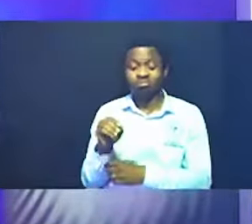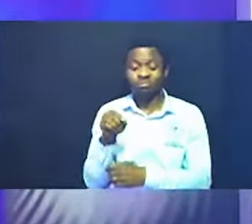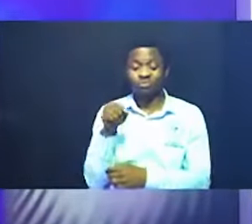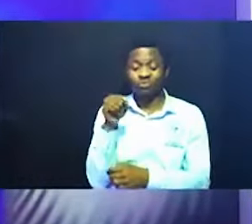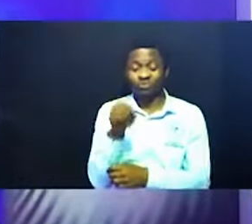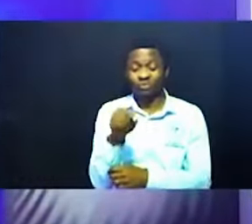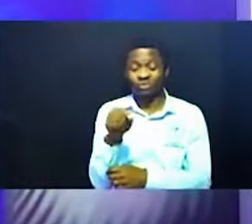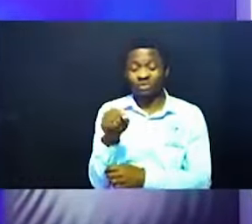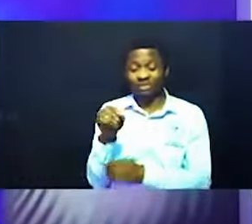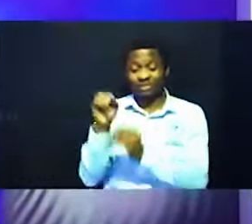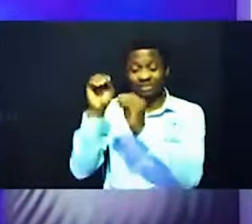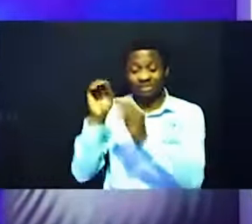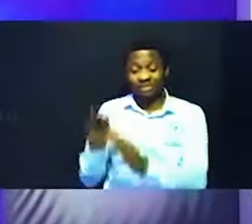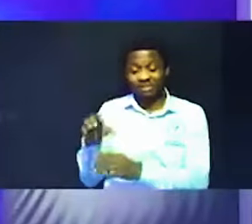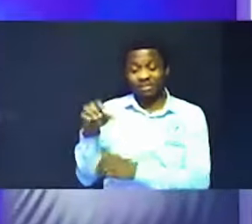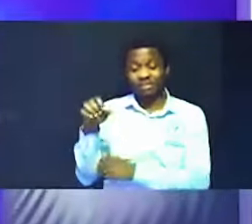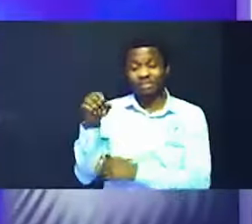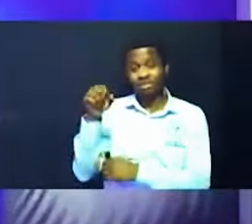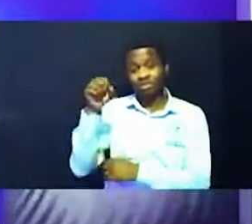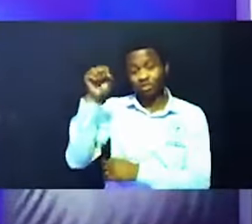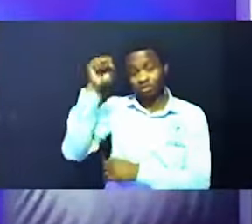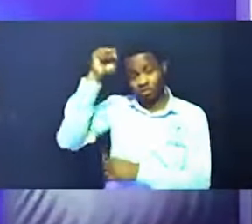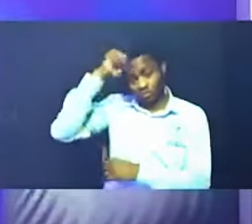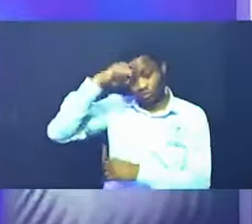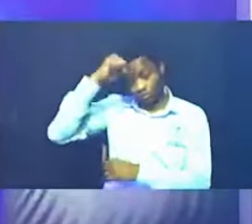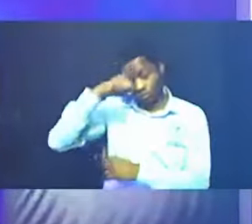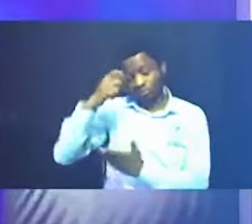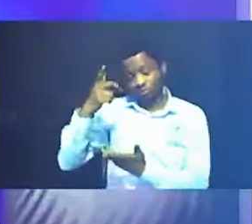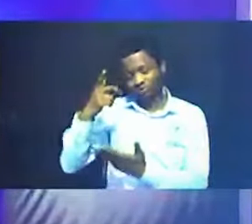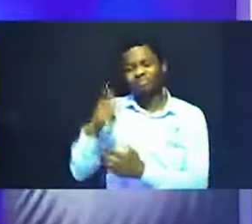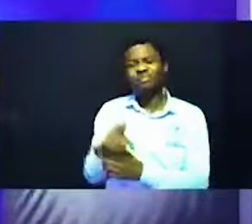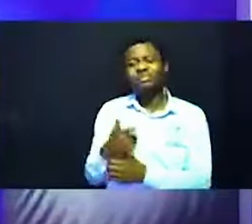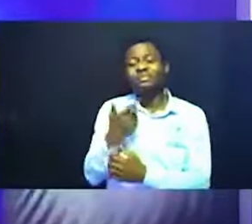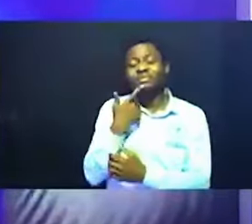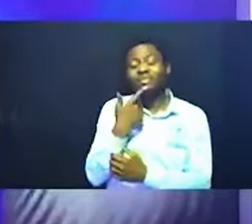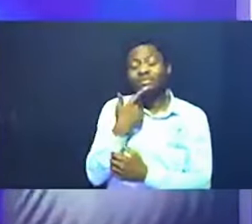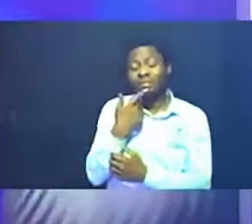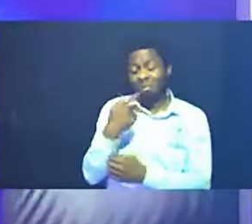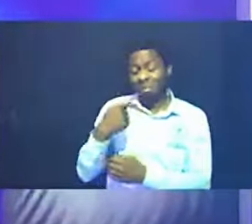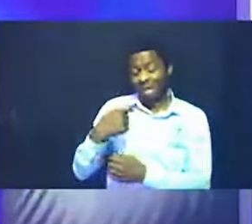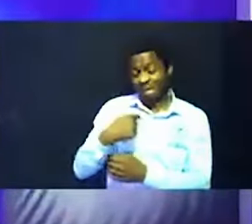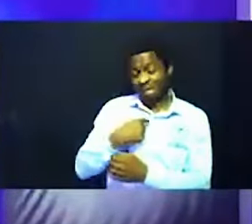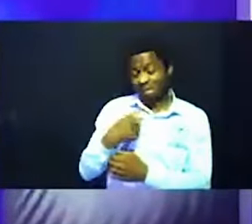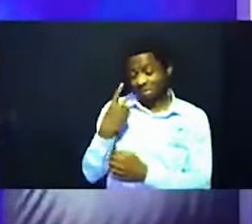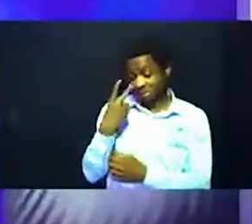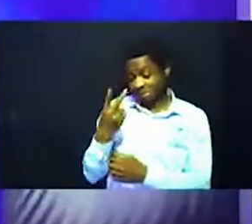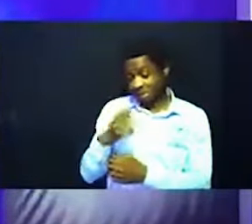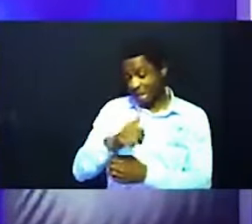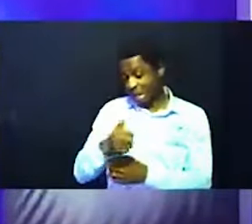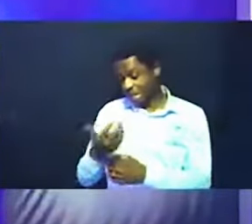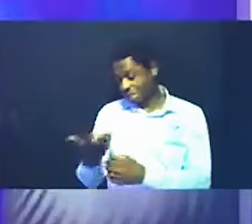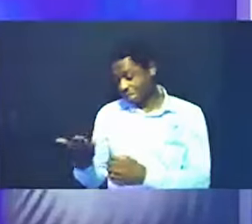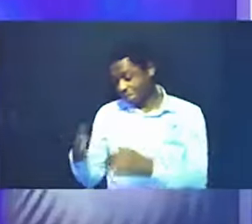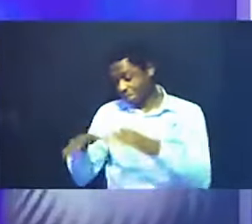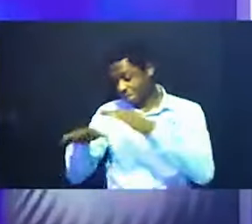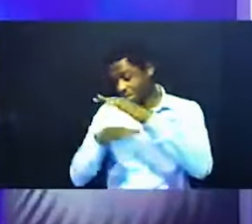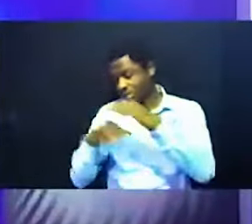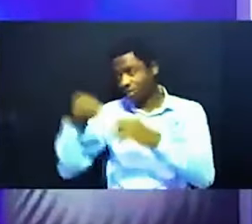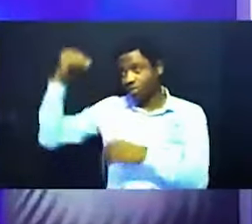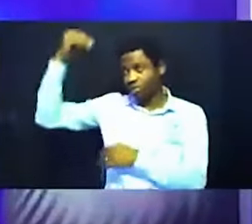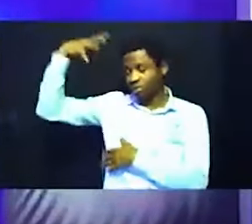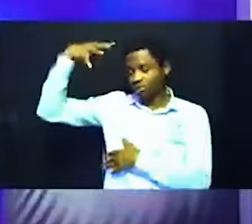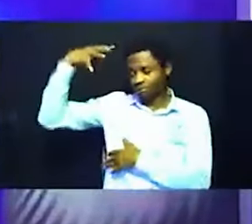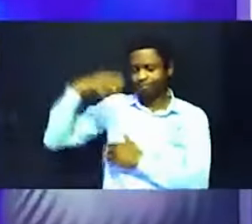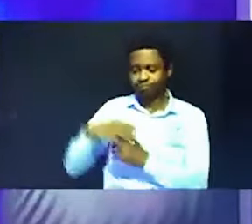Solomon now I have seen something else Under the Sun the race is not for